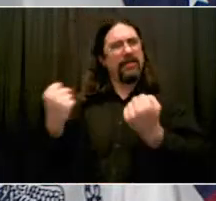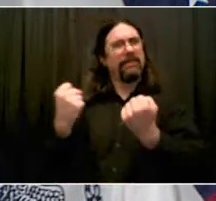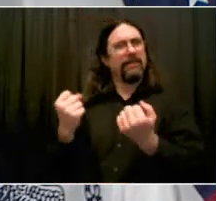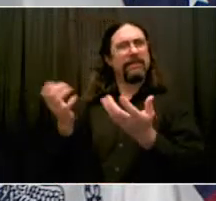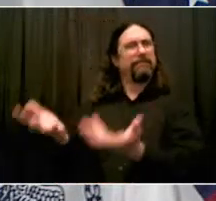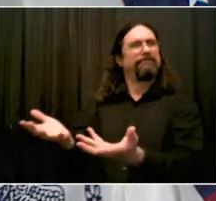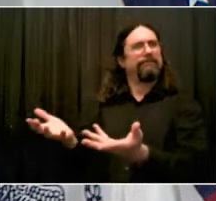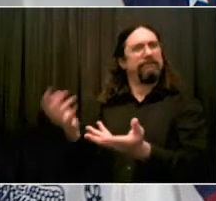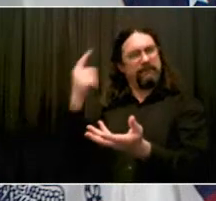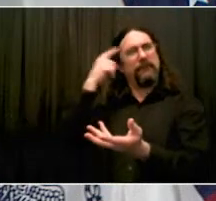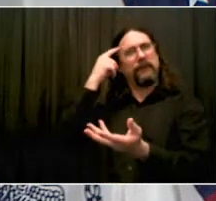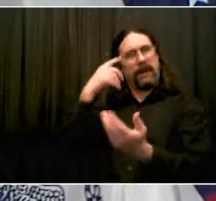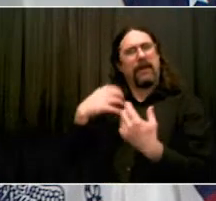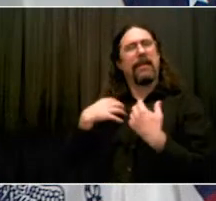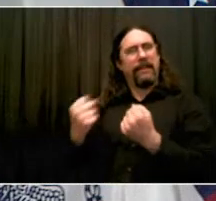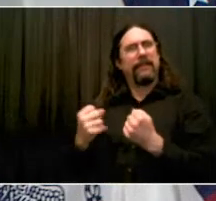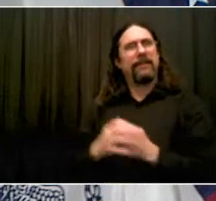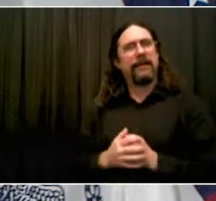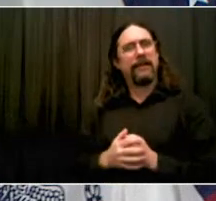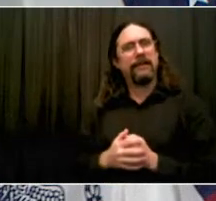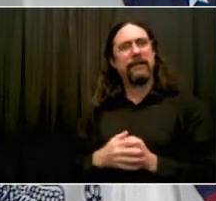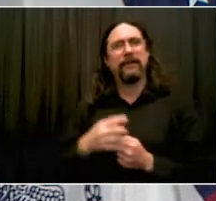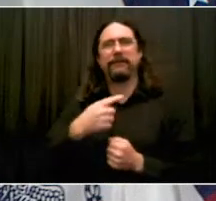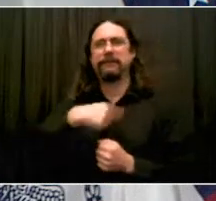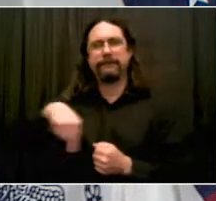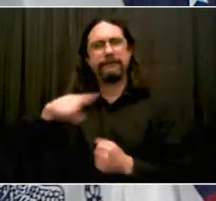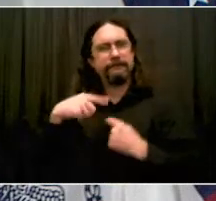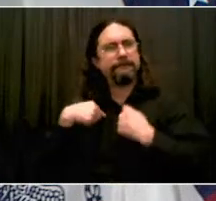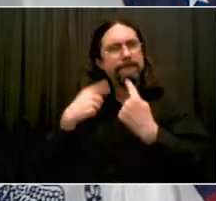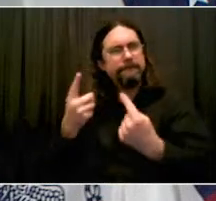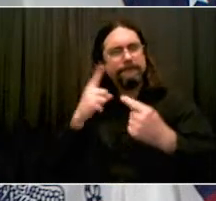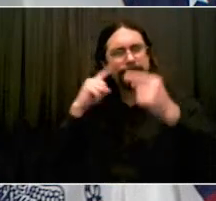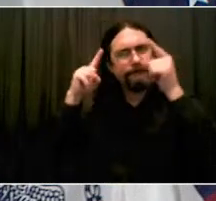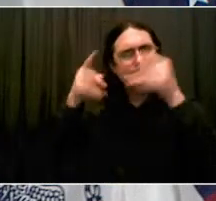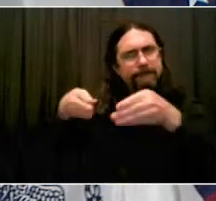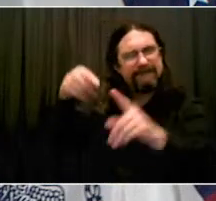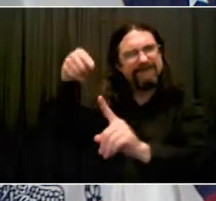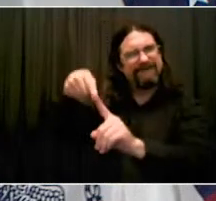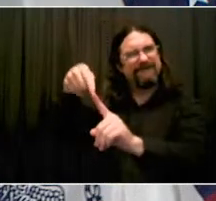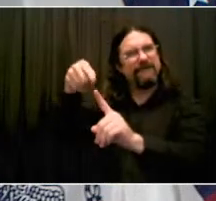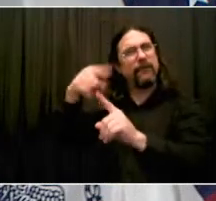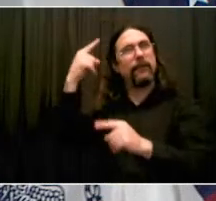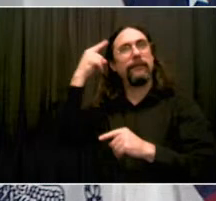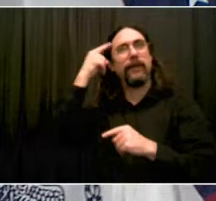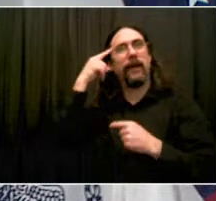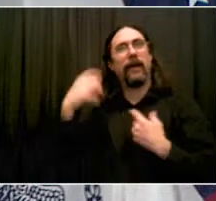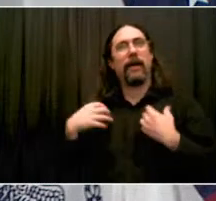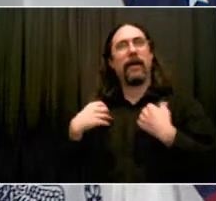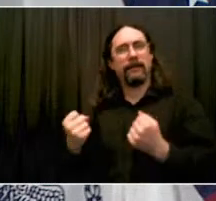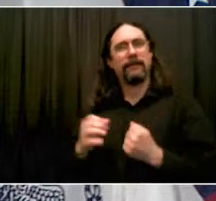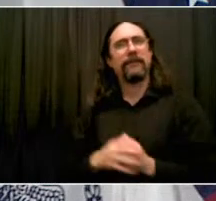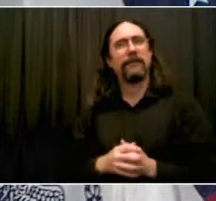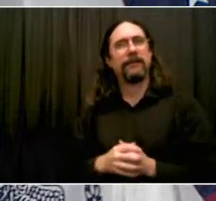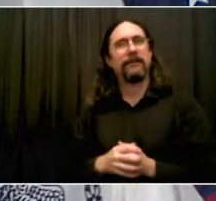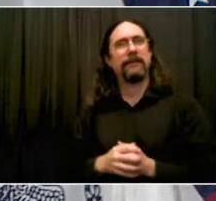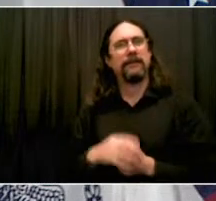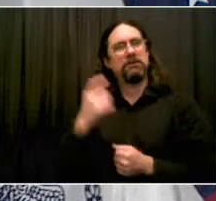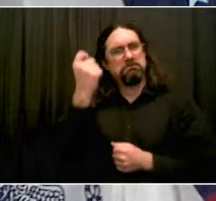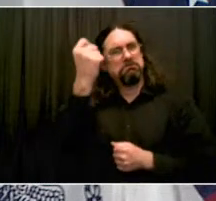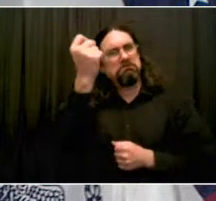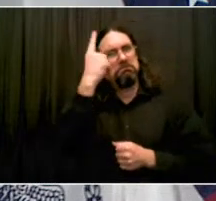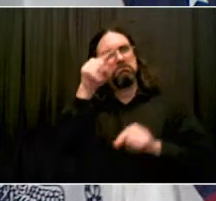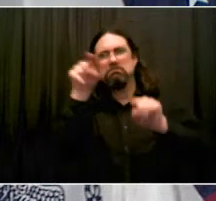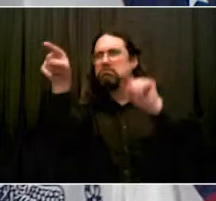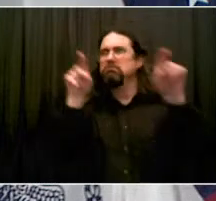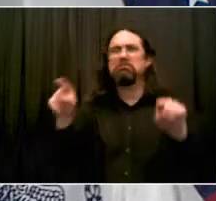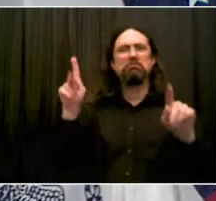had always been treated with kid gloves. So many people suffered in silence. So many families didn't want to come forward and